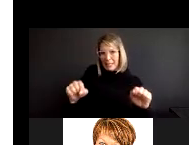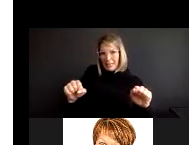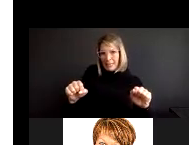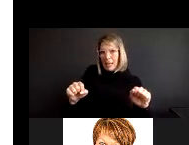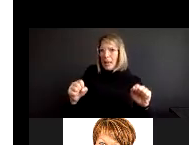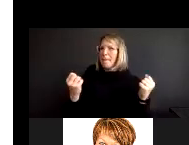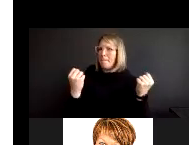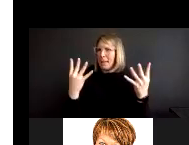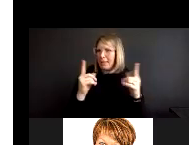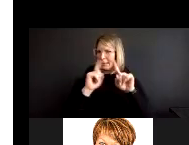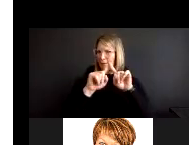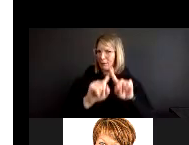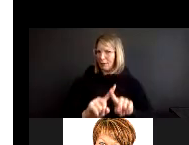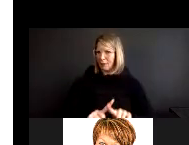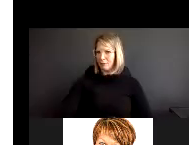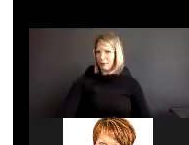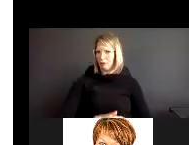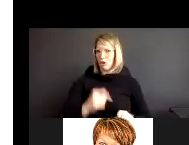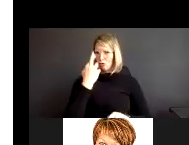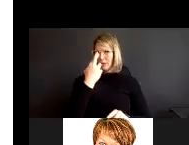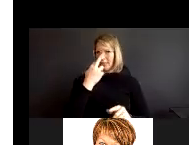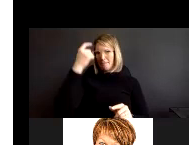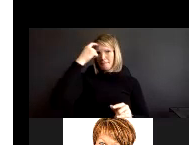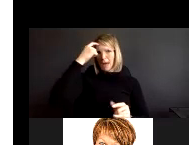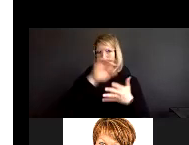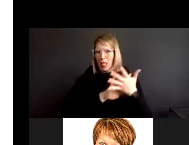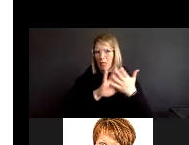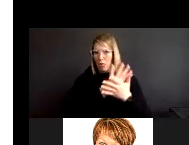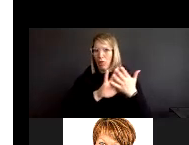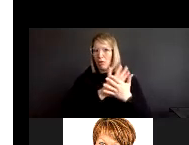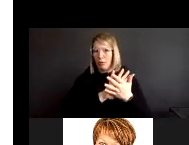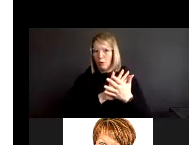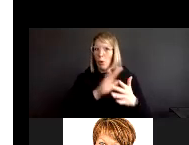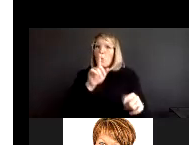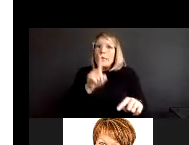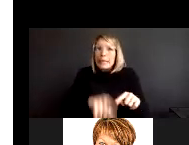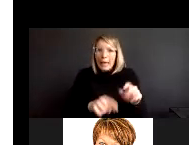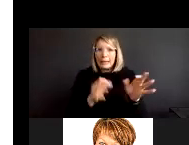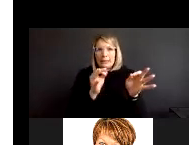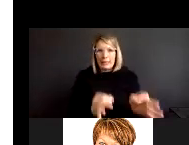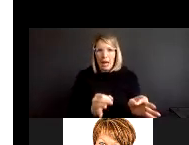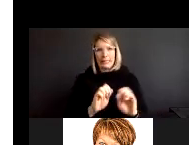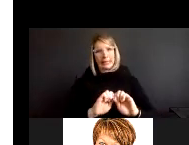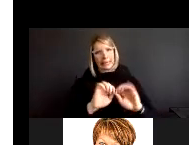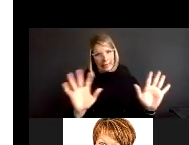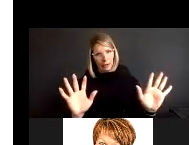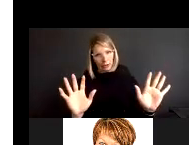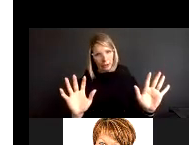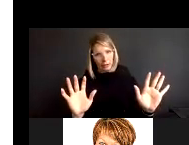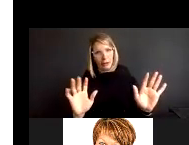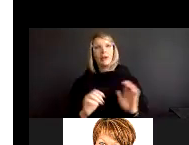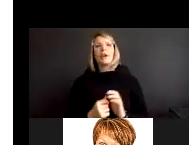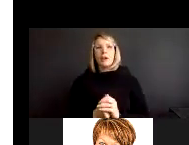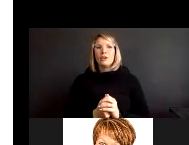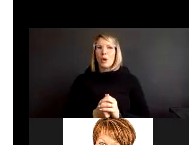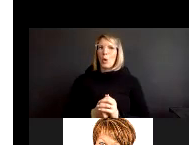So getting back to one of our earlier points, I think that's why this is such an important conversation, not just for adult protection,